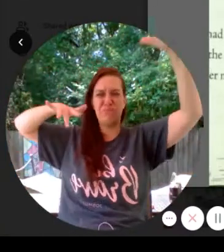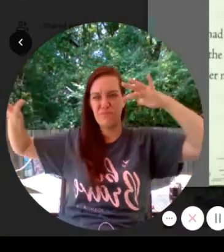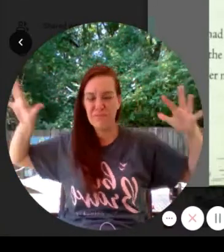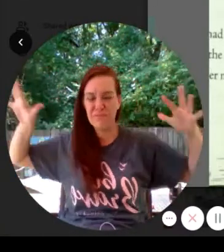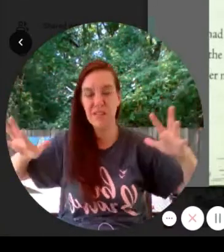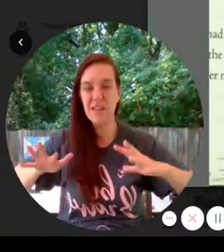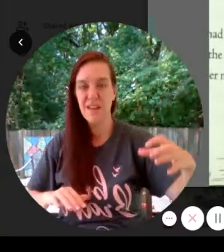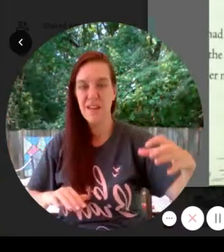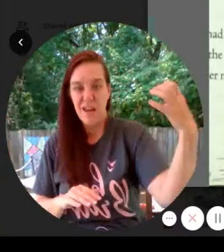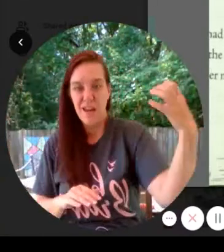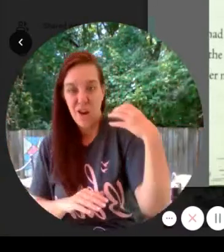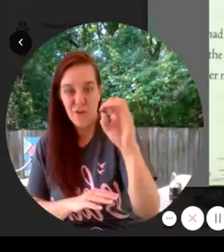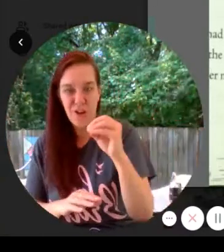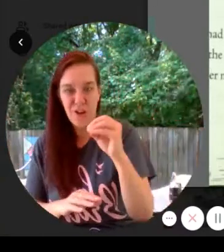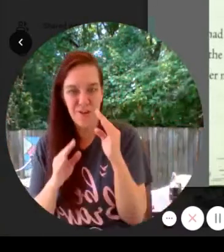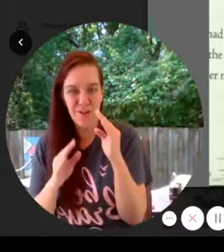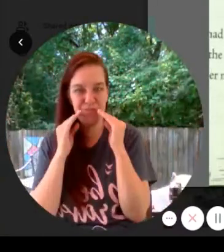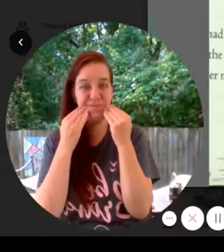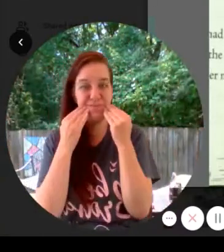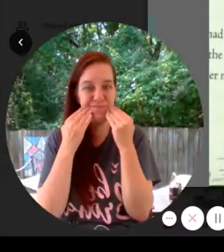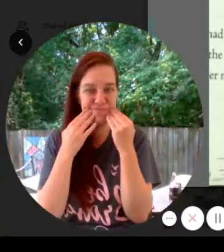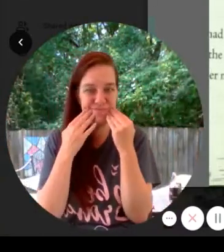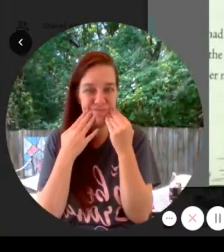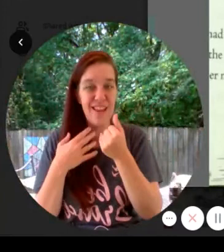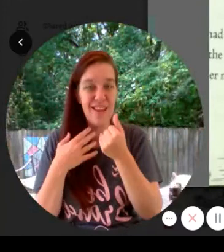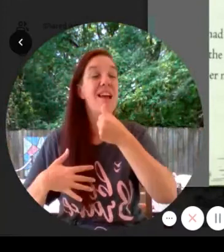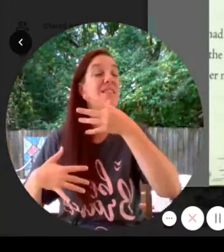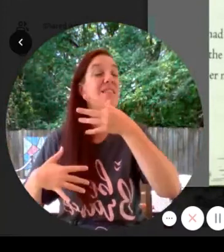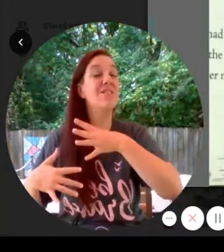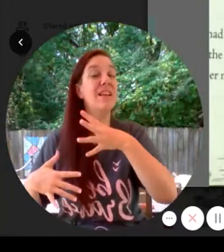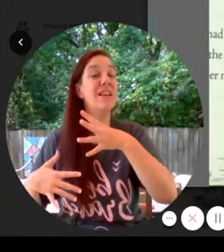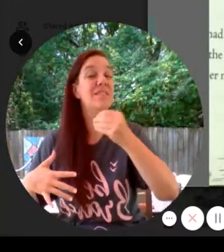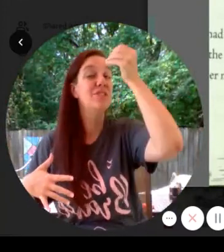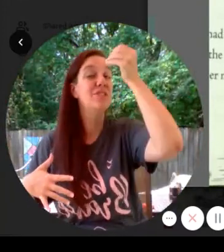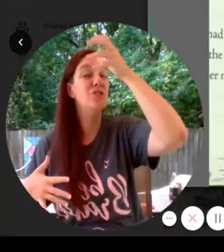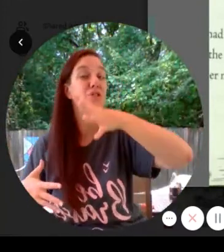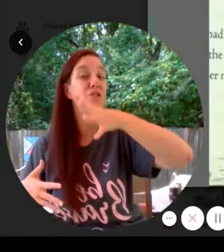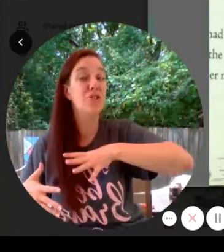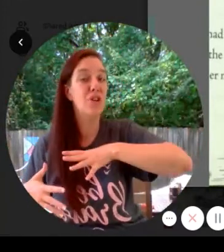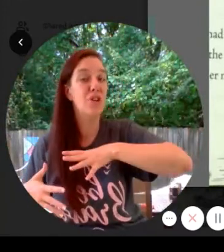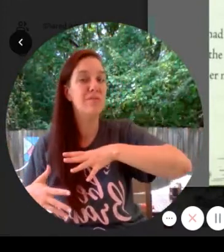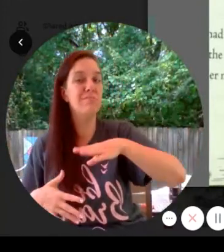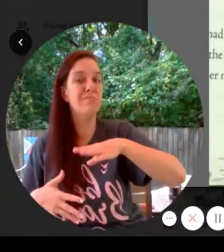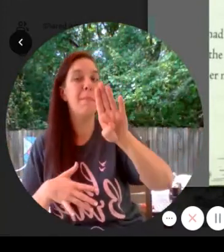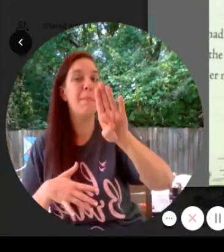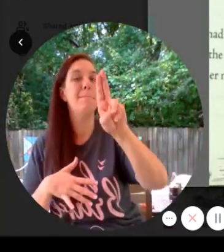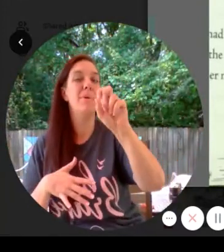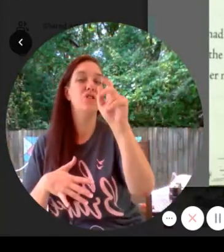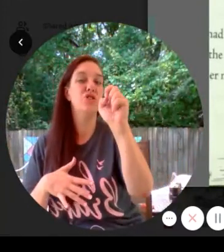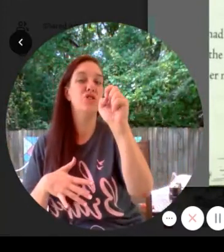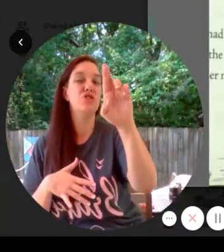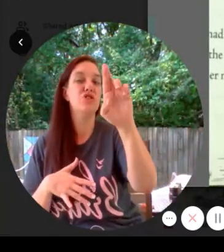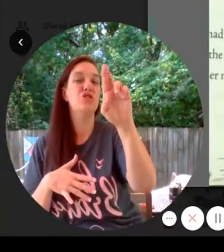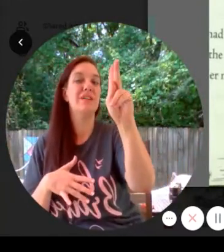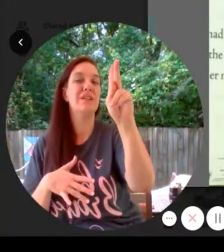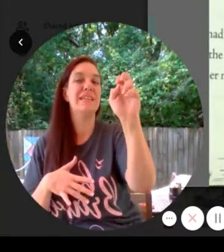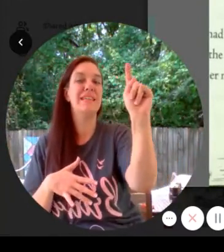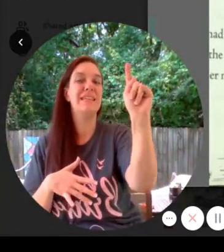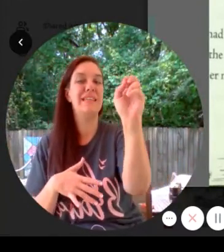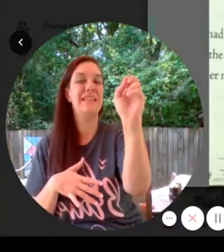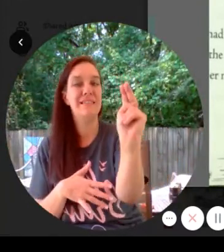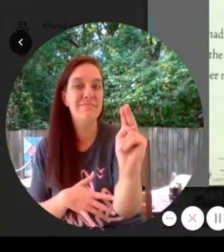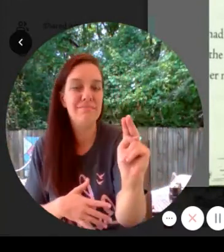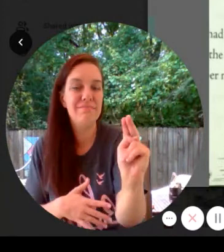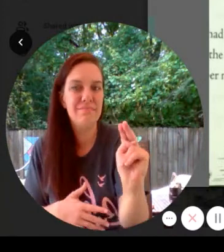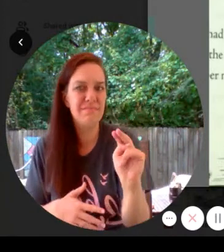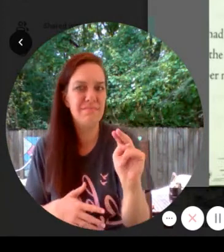O grinned. "Ladies and gentlemen, Mr. Buster Keaton." Nobody laughed at